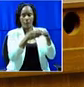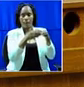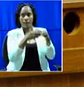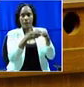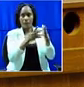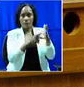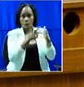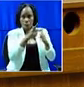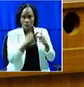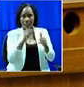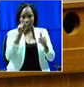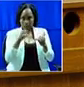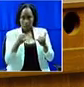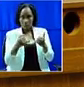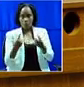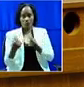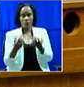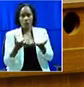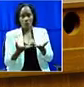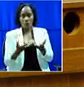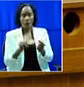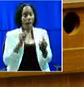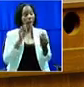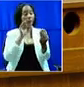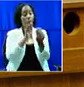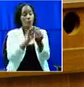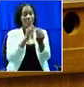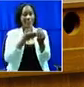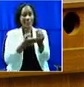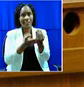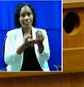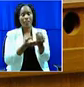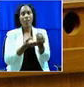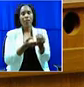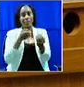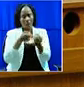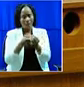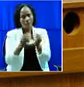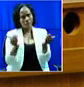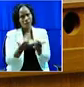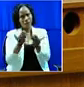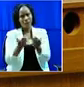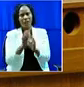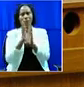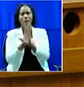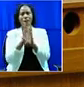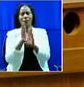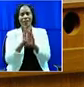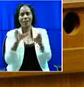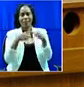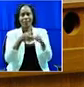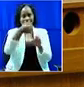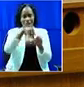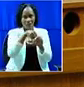what they are already doing. This approach is already encouraging the private sector investors